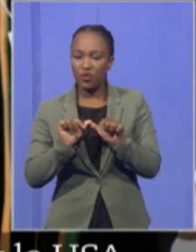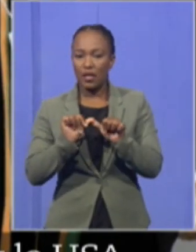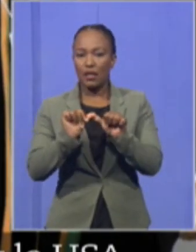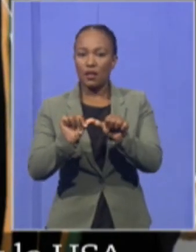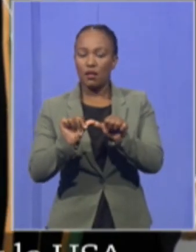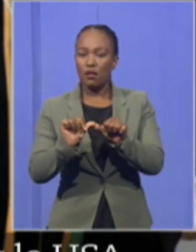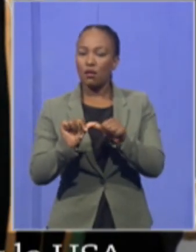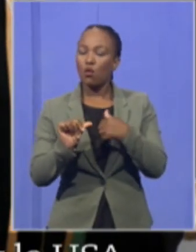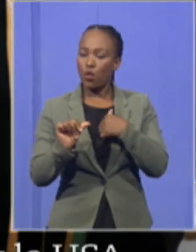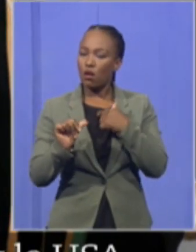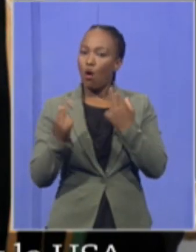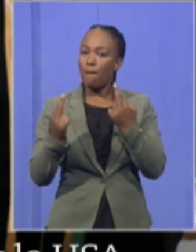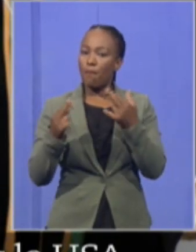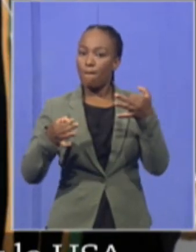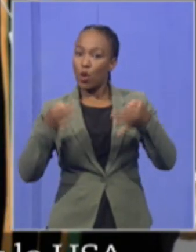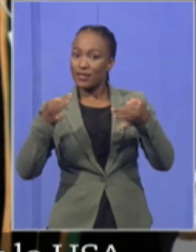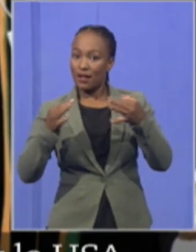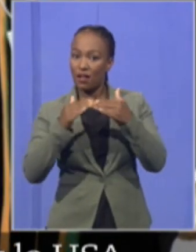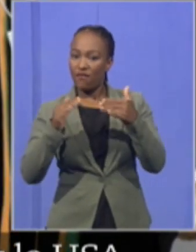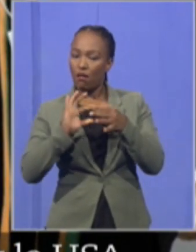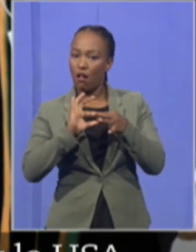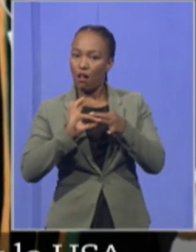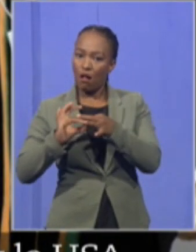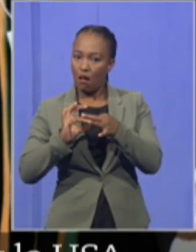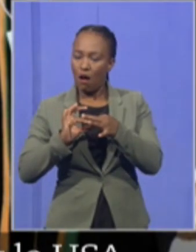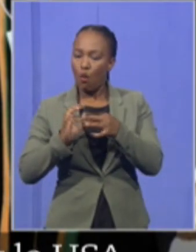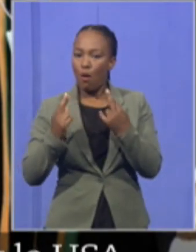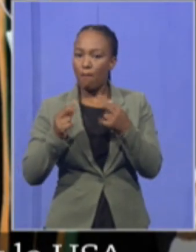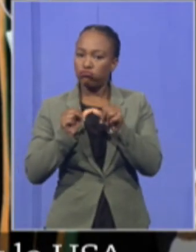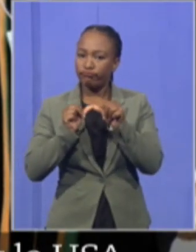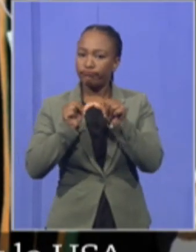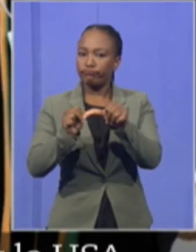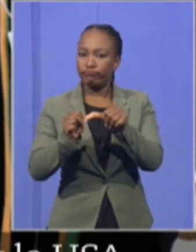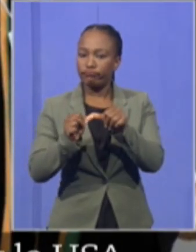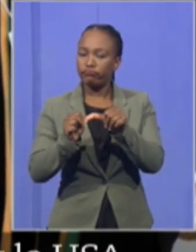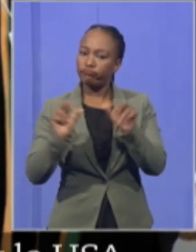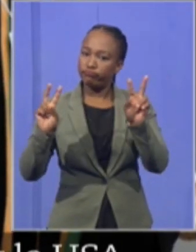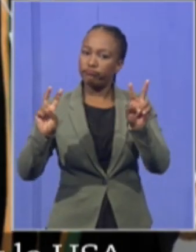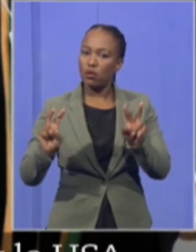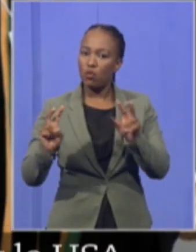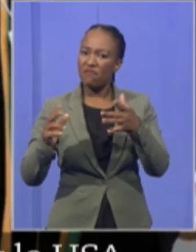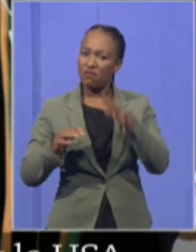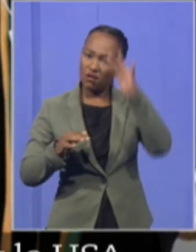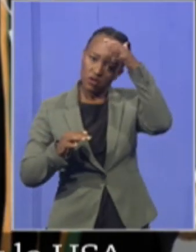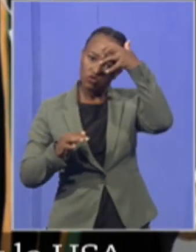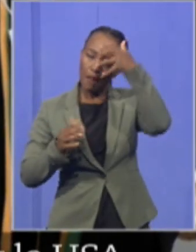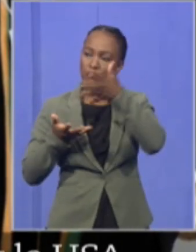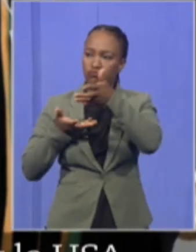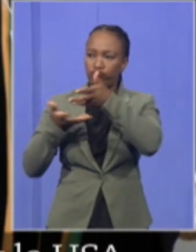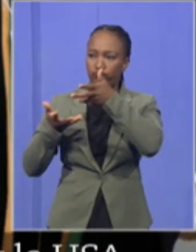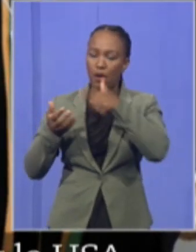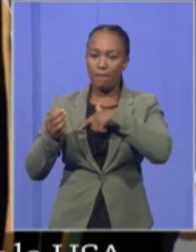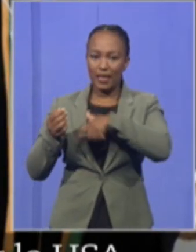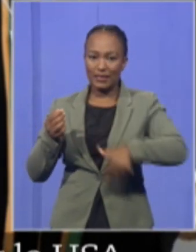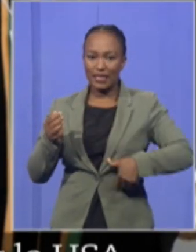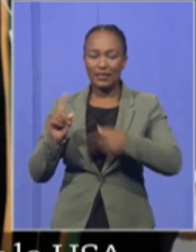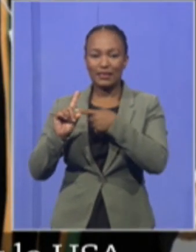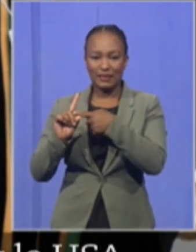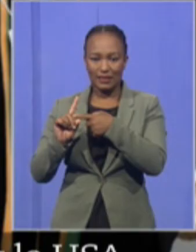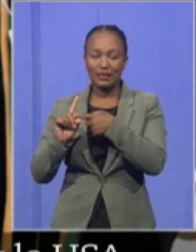at a political level as we interact also with President Trump. He is going to be the